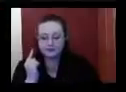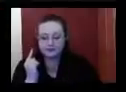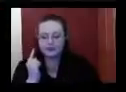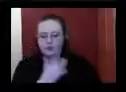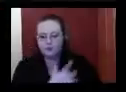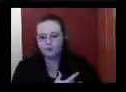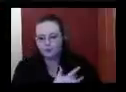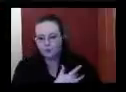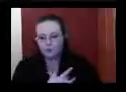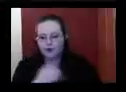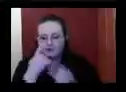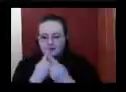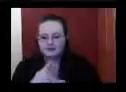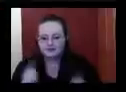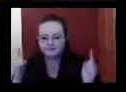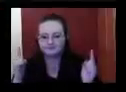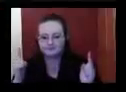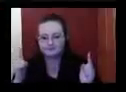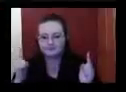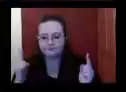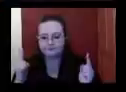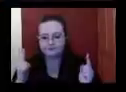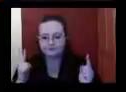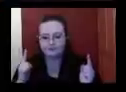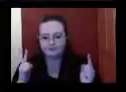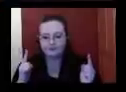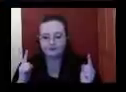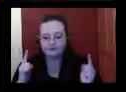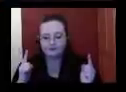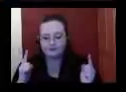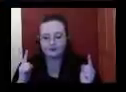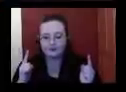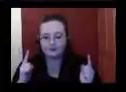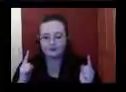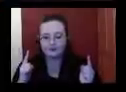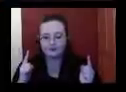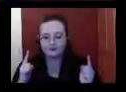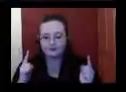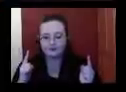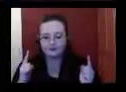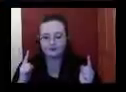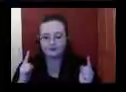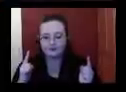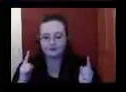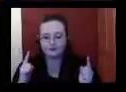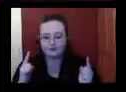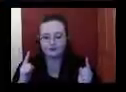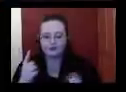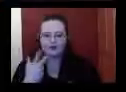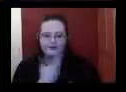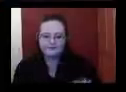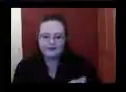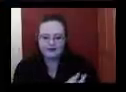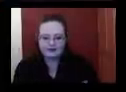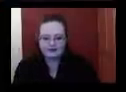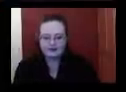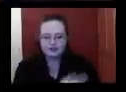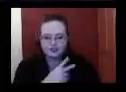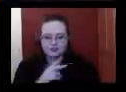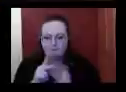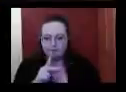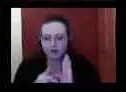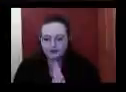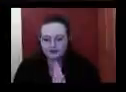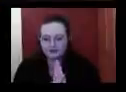announce to support the return to school plan a vaccination disclosure policy, which will be put in place